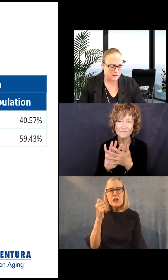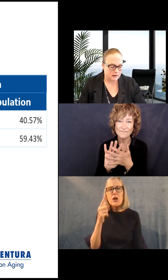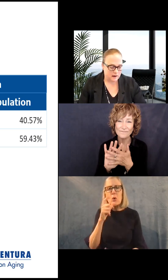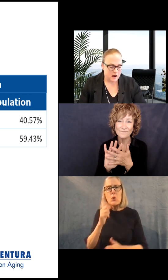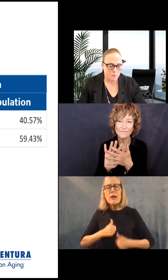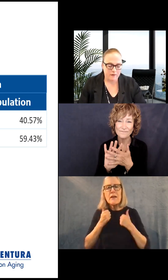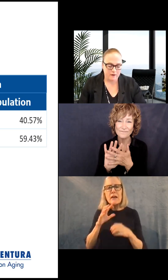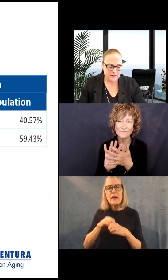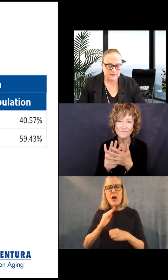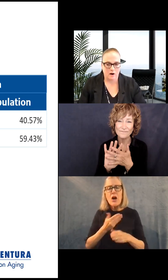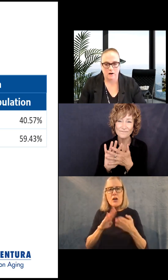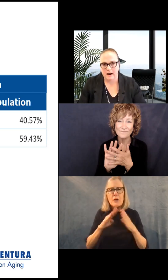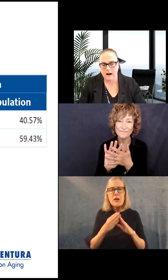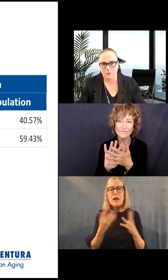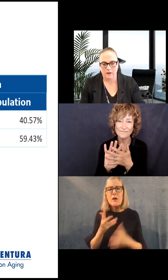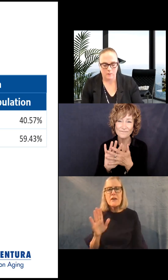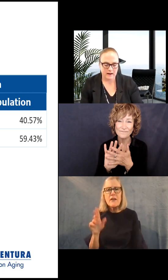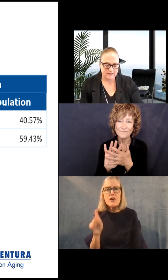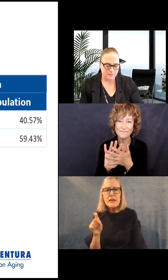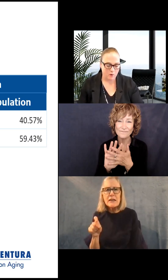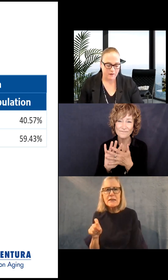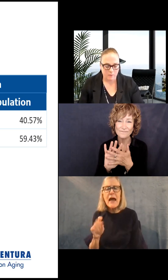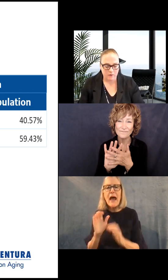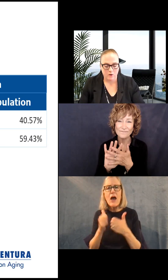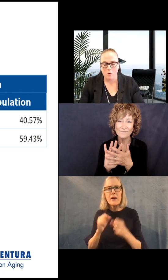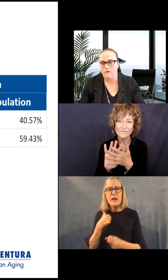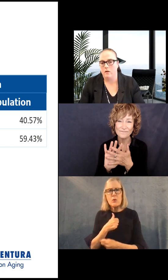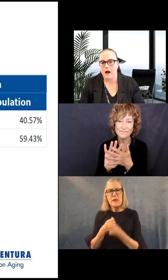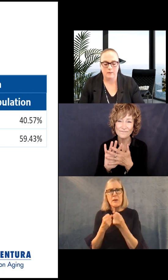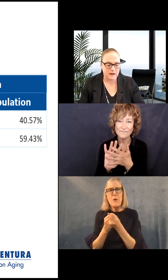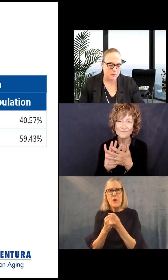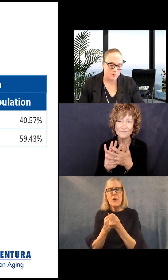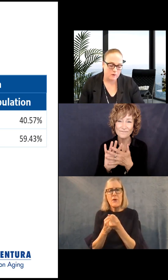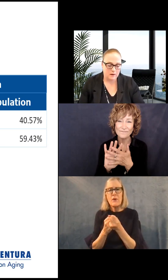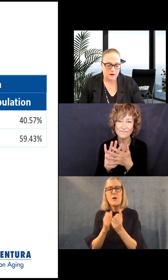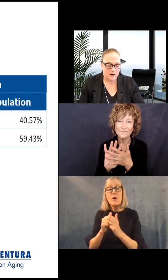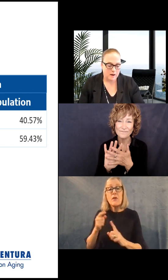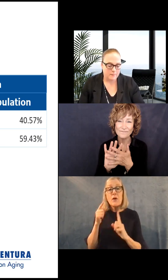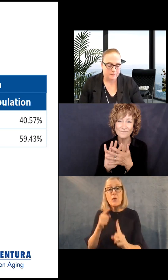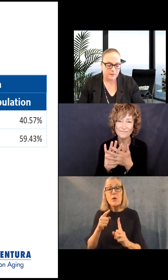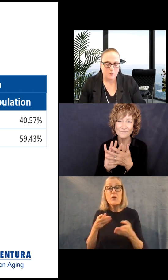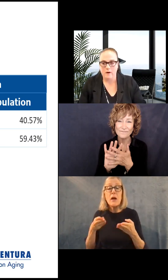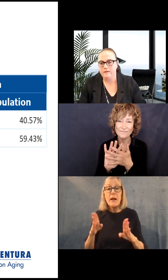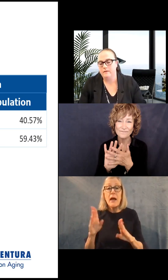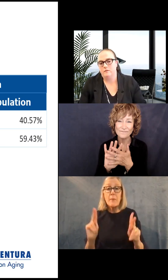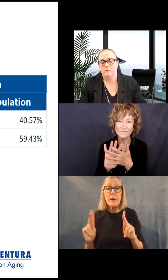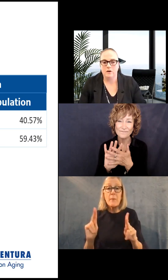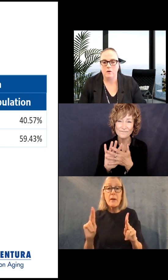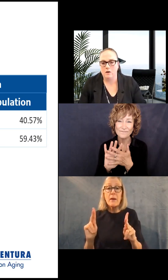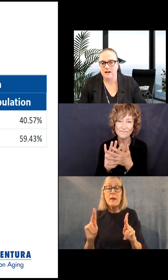community, what their needs are, and how really we can support them, with the goal of allowing people